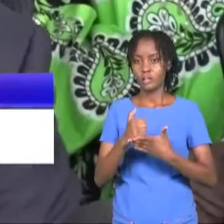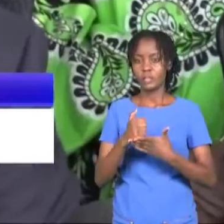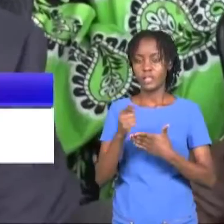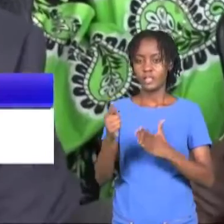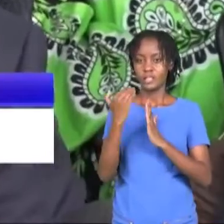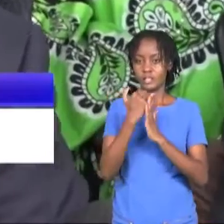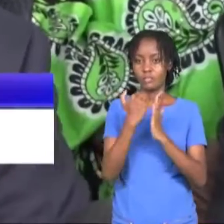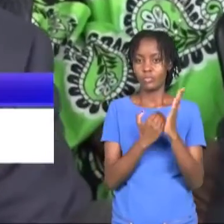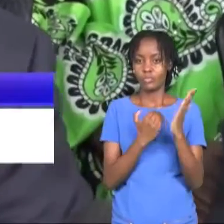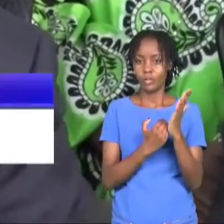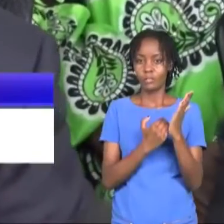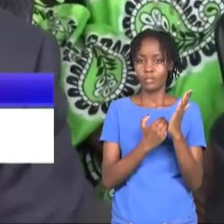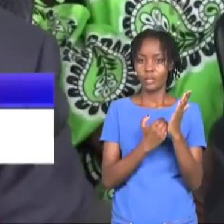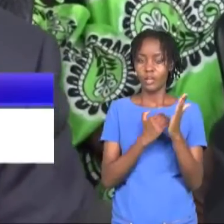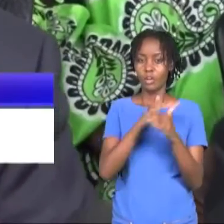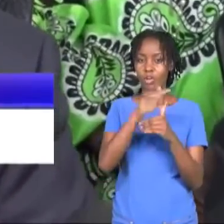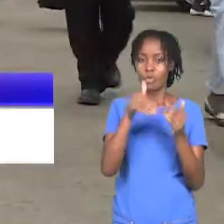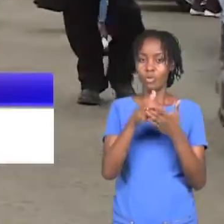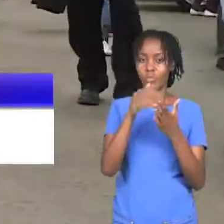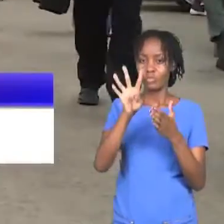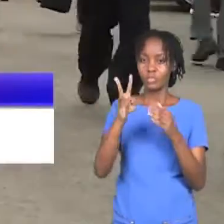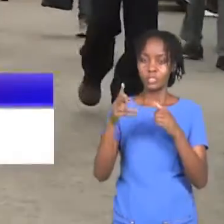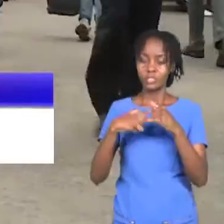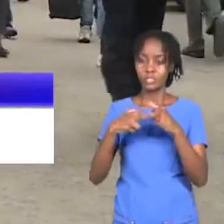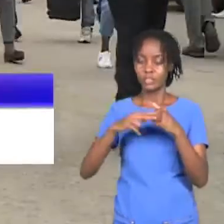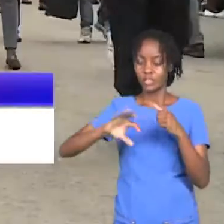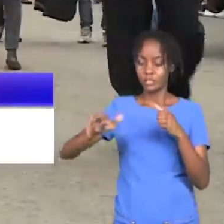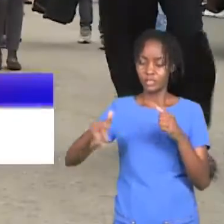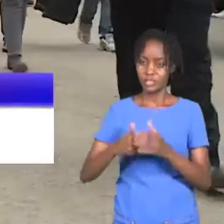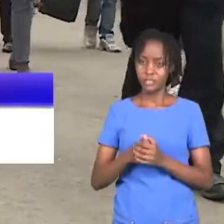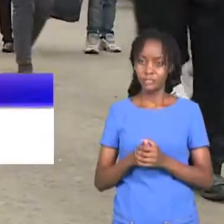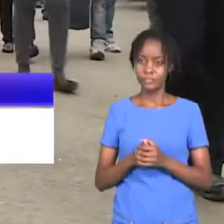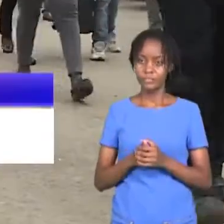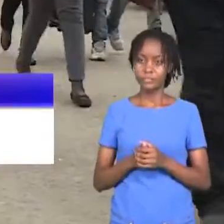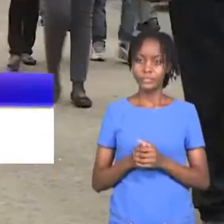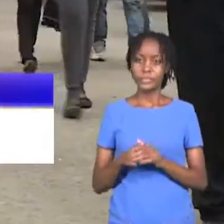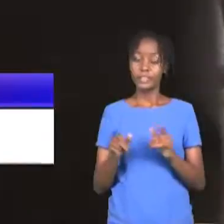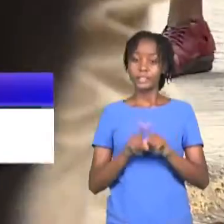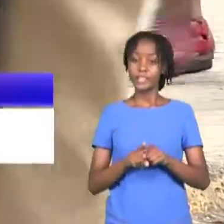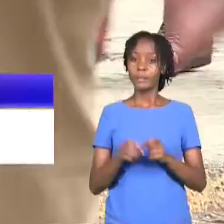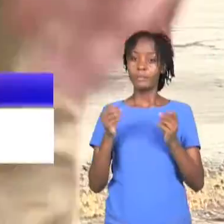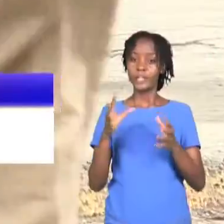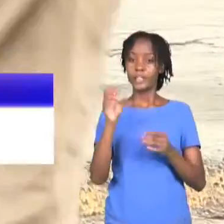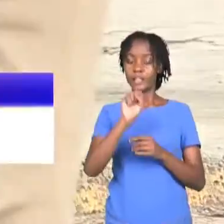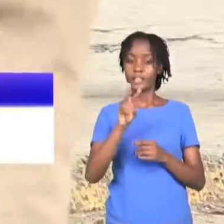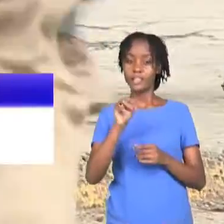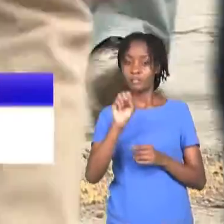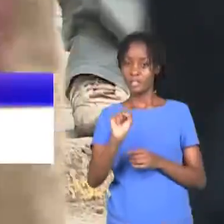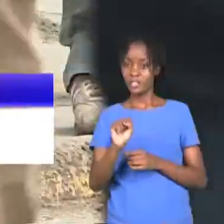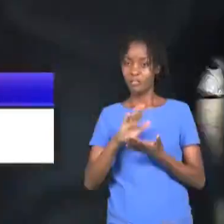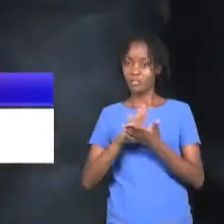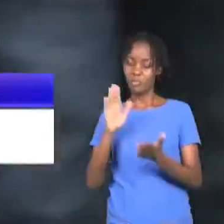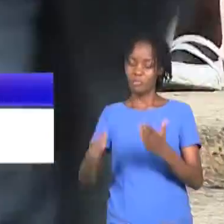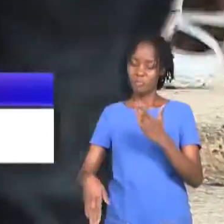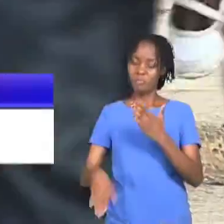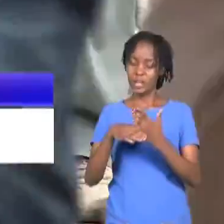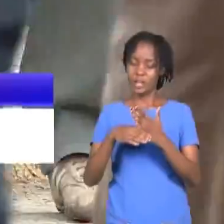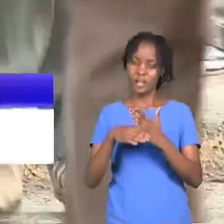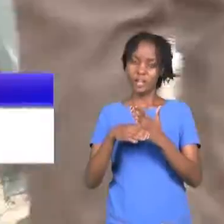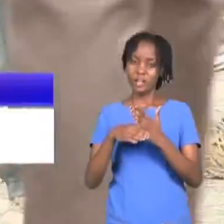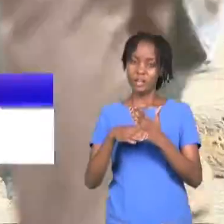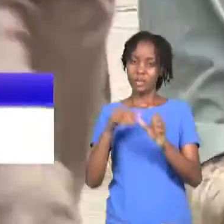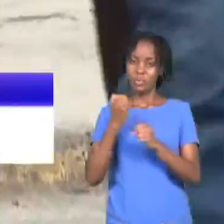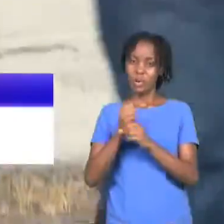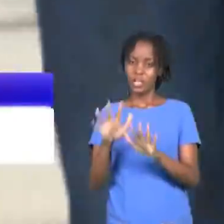across all the 47 counties. For the better part of the year, many SMEs are forced to lay off workers or send them on unpaid